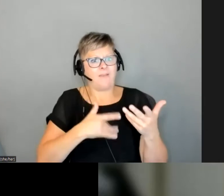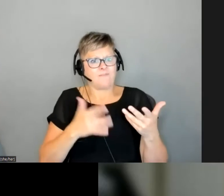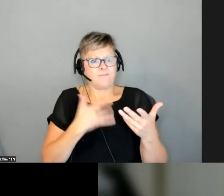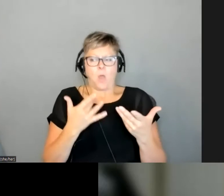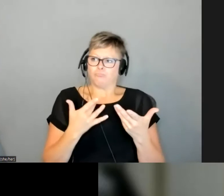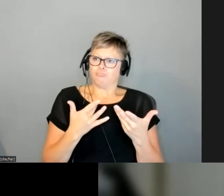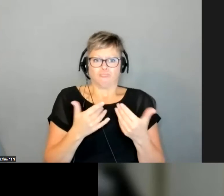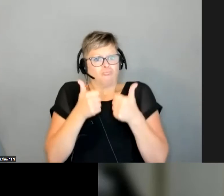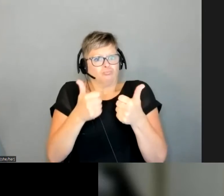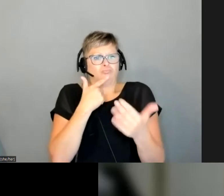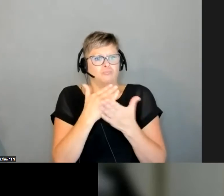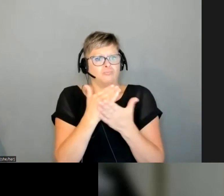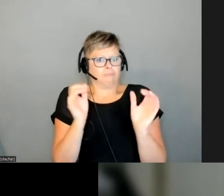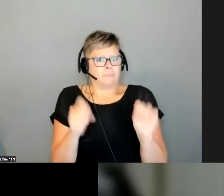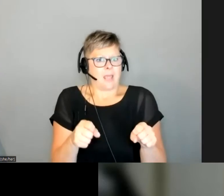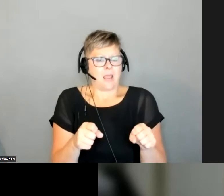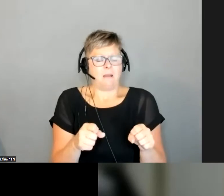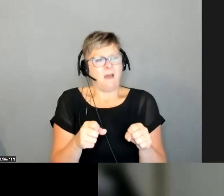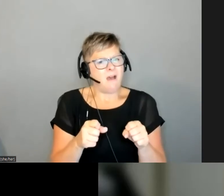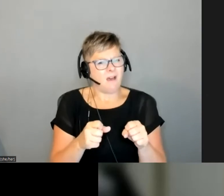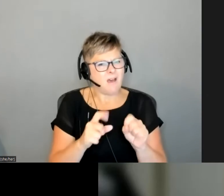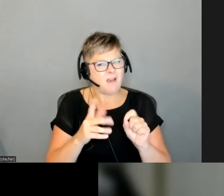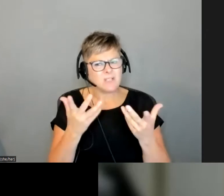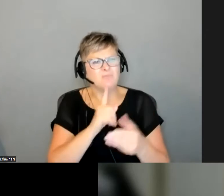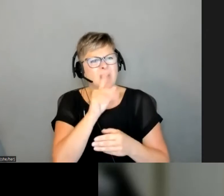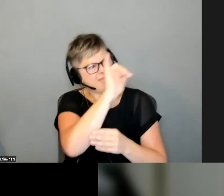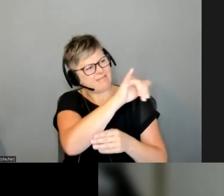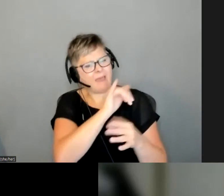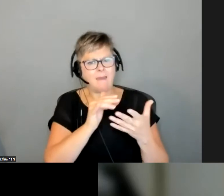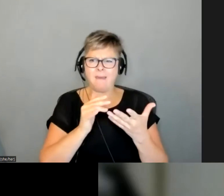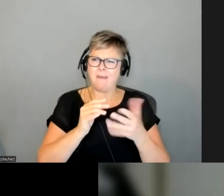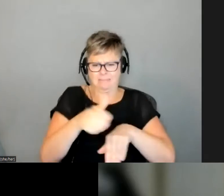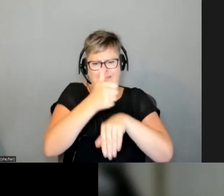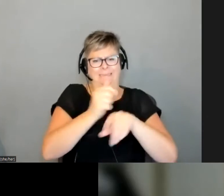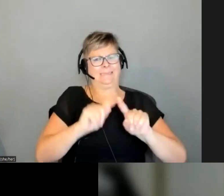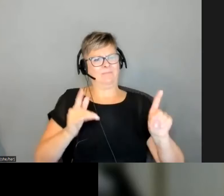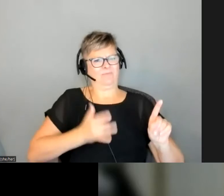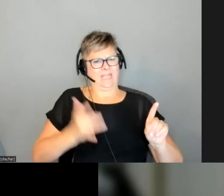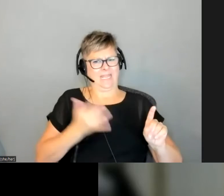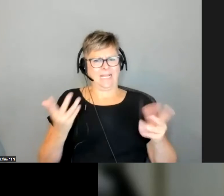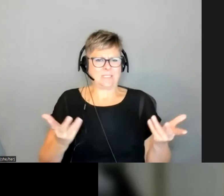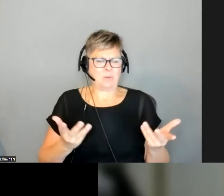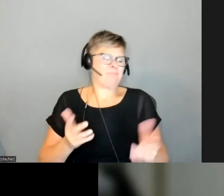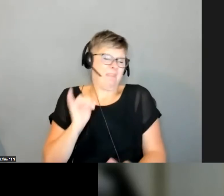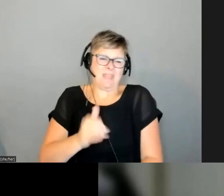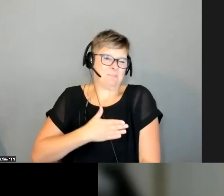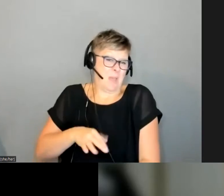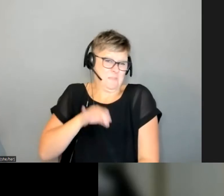us. So it just felt a lot better. And yeah, that's just my little 2 cents for the